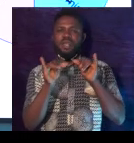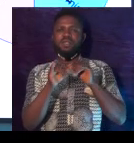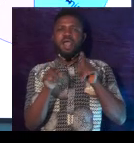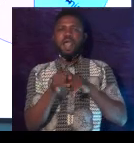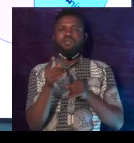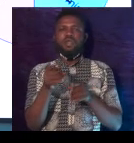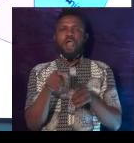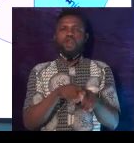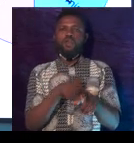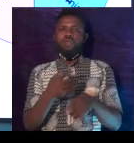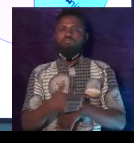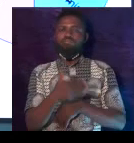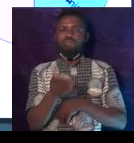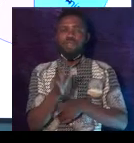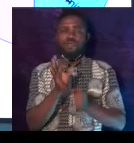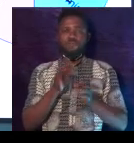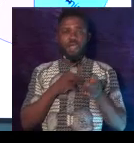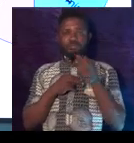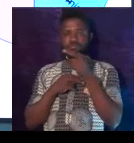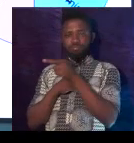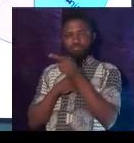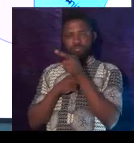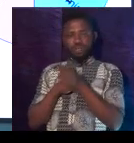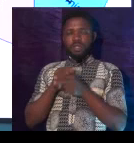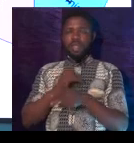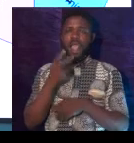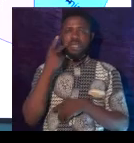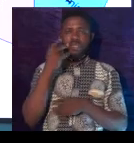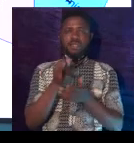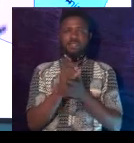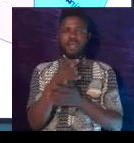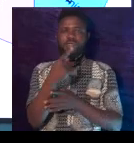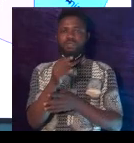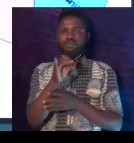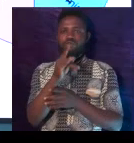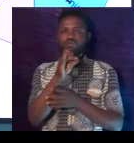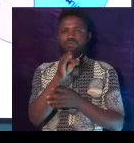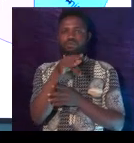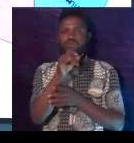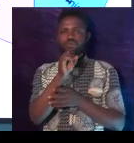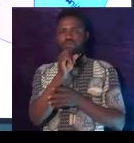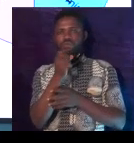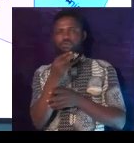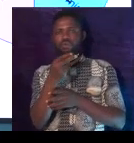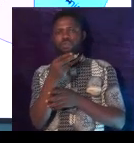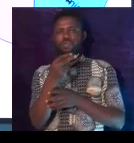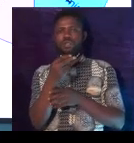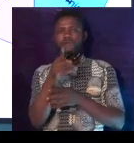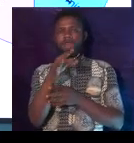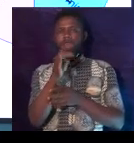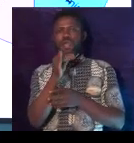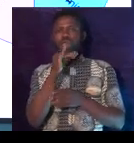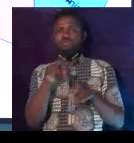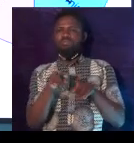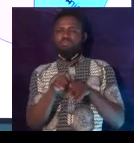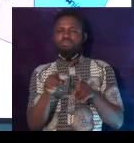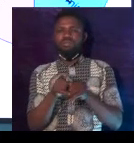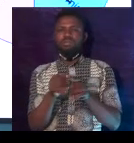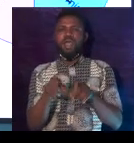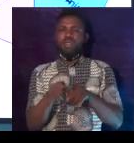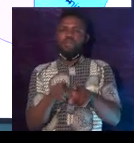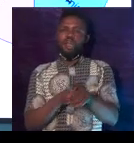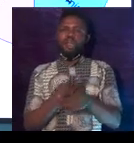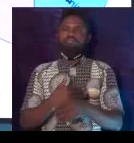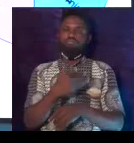size as the lawn tennis pie. And if I look at this diagram, I see that the squash pie is about the same size as the lawn